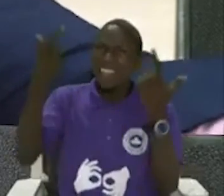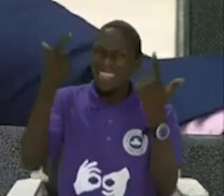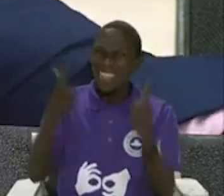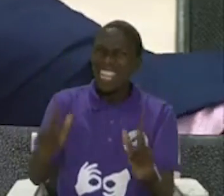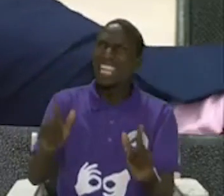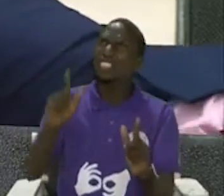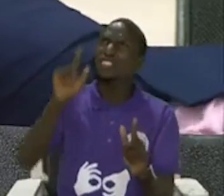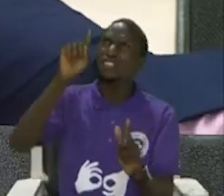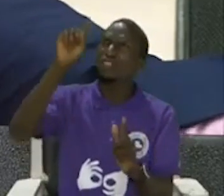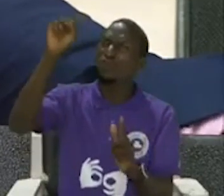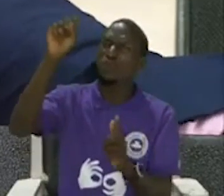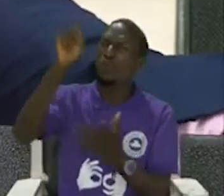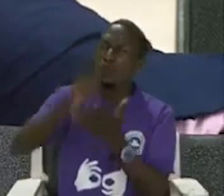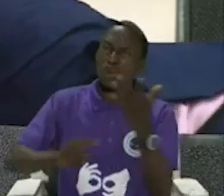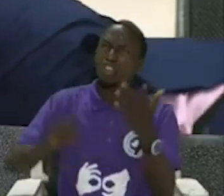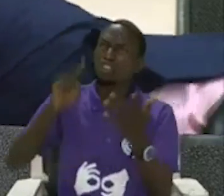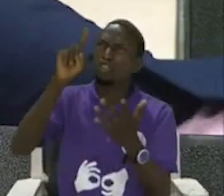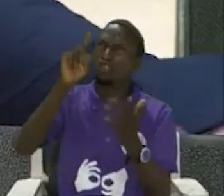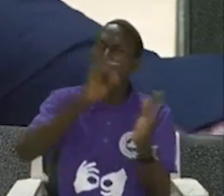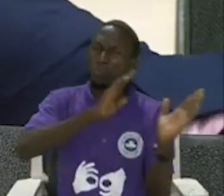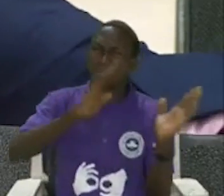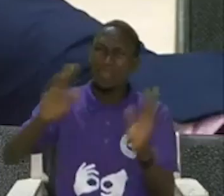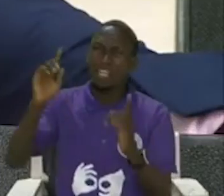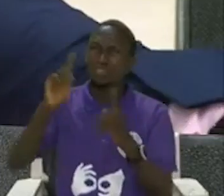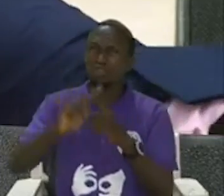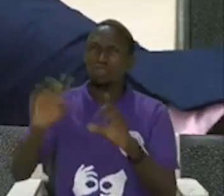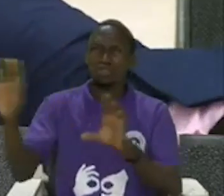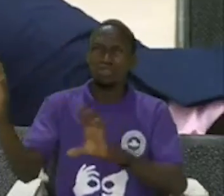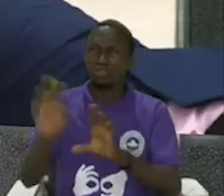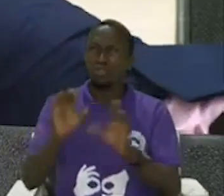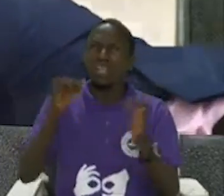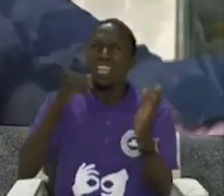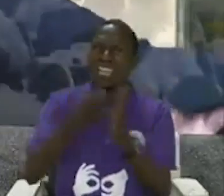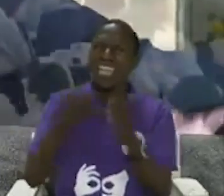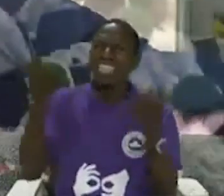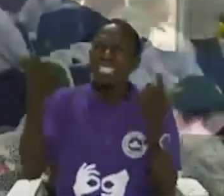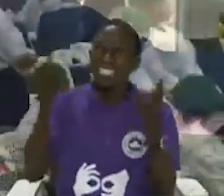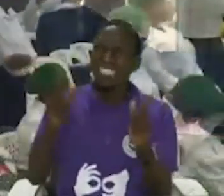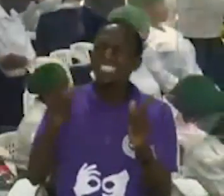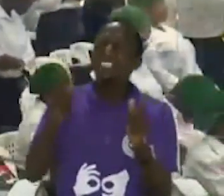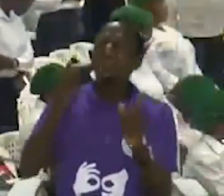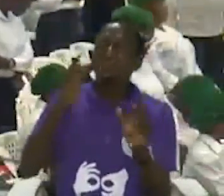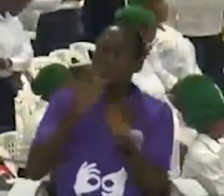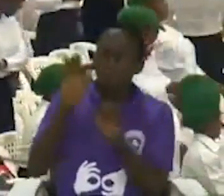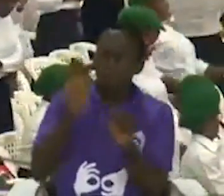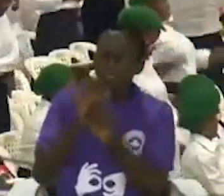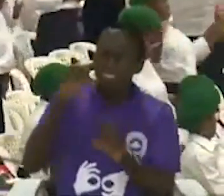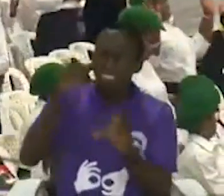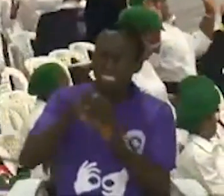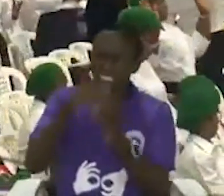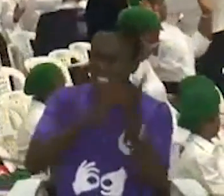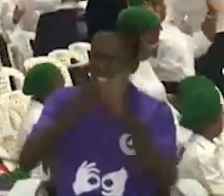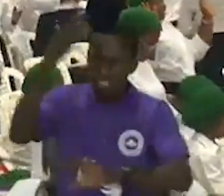measure of what you have endowed my fathers, let it fall upon me tonight in the name of Jesus.